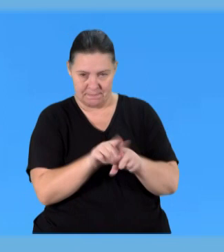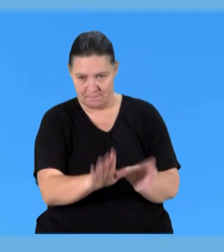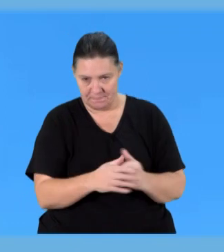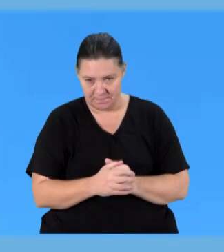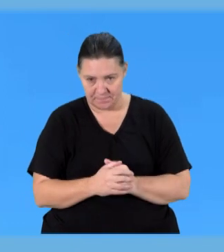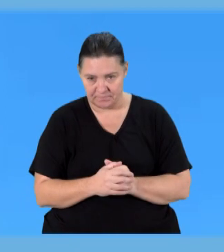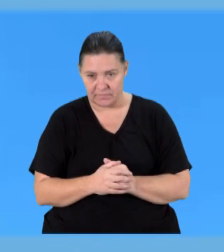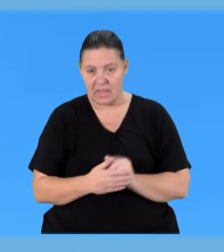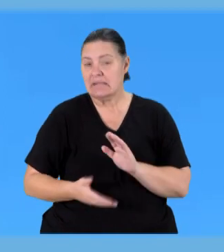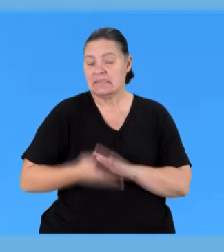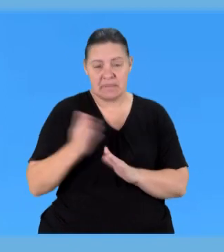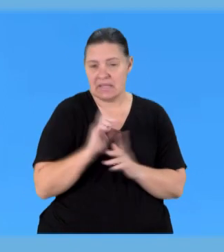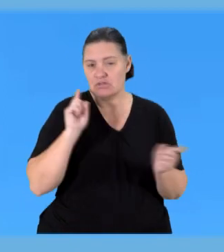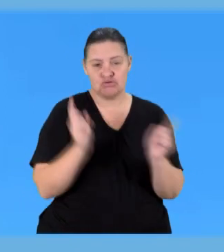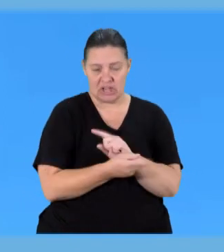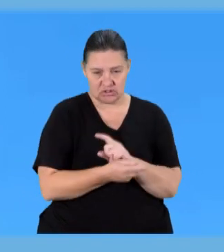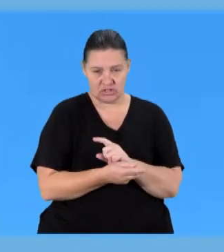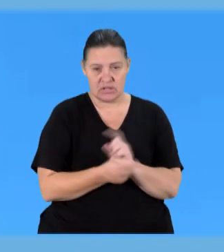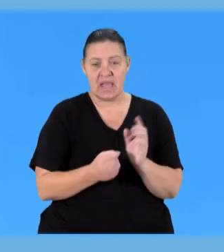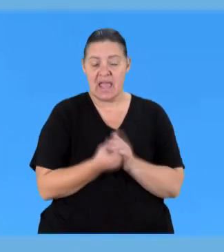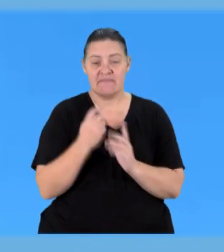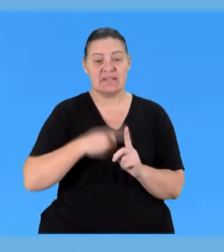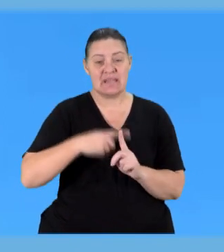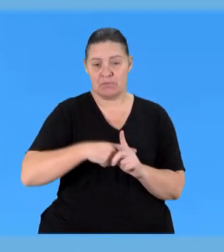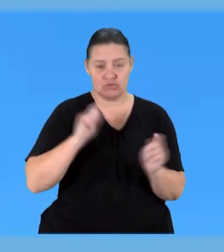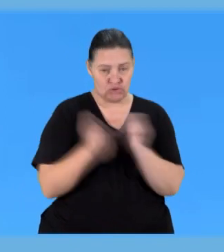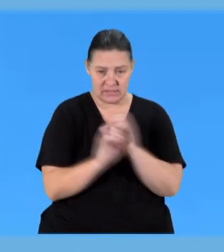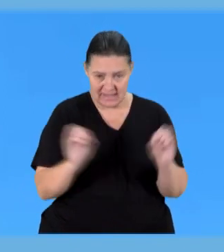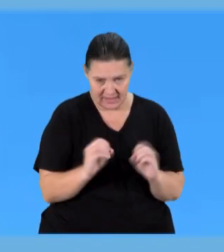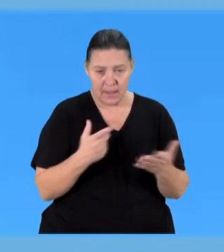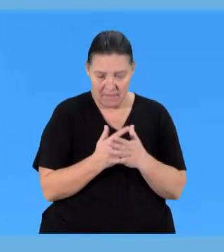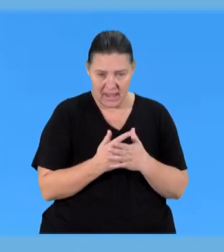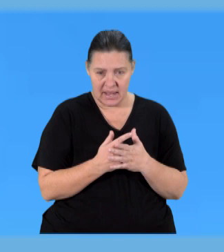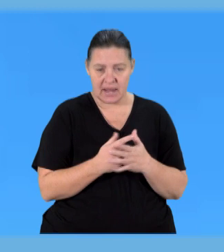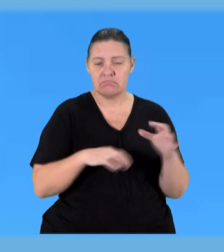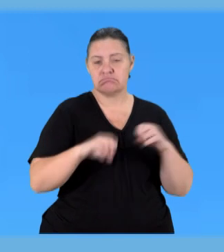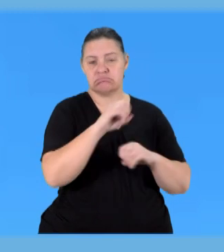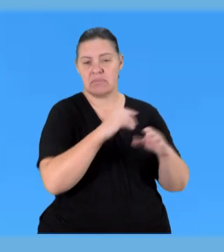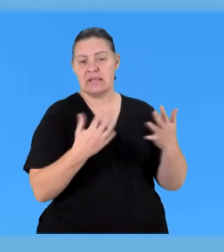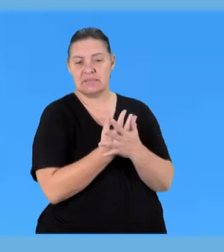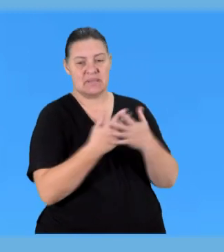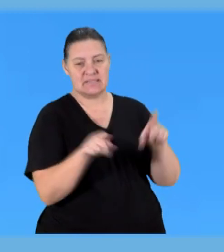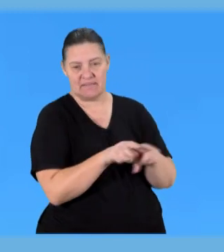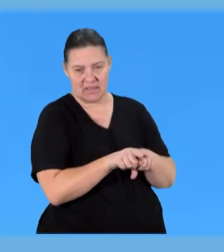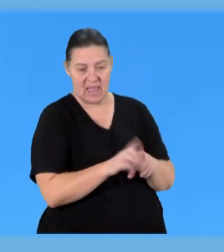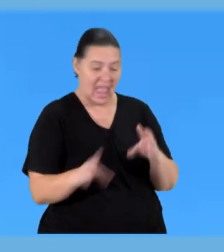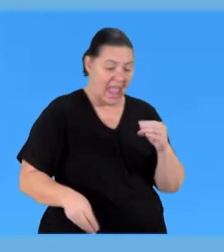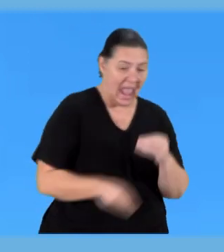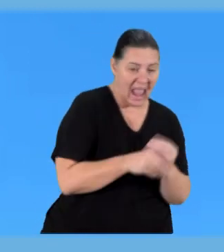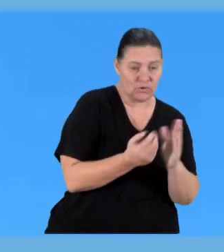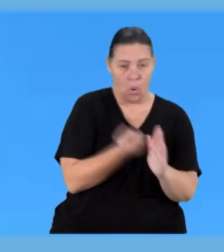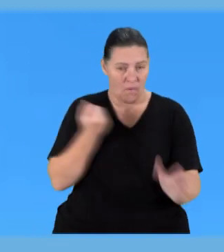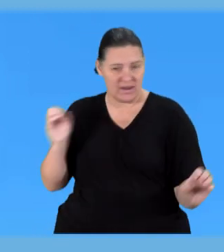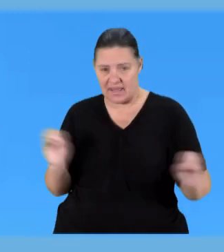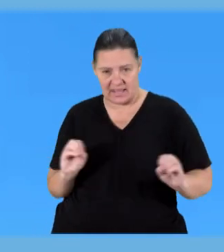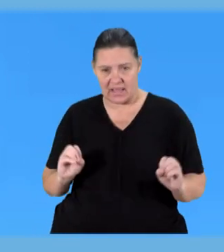The speed of particles does not change if the temperature does not change. So if you don't add or remove energy,